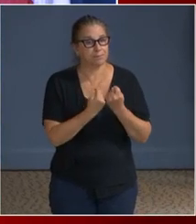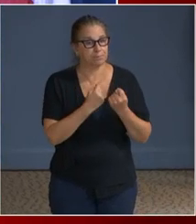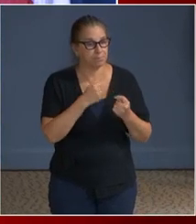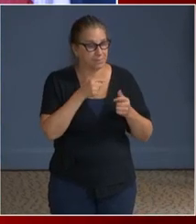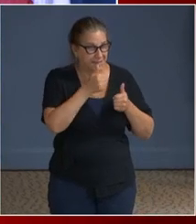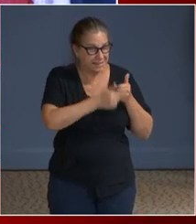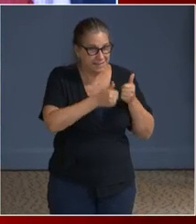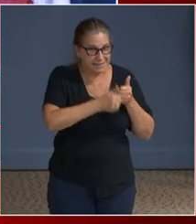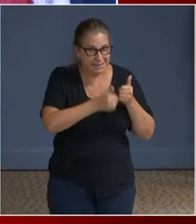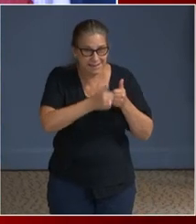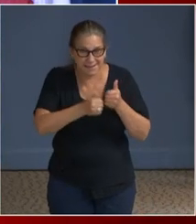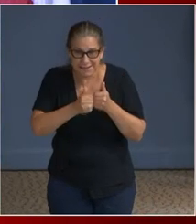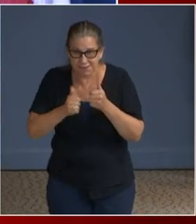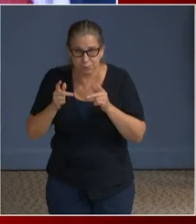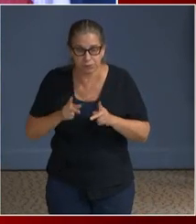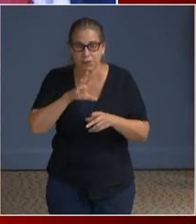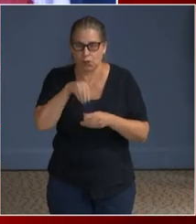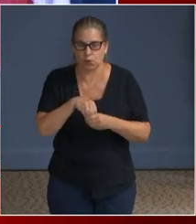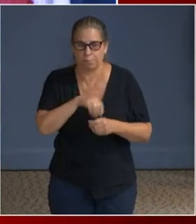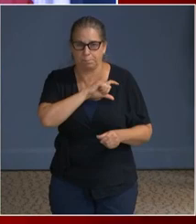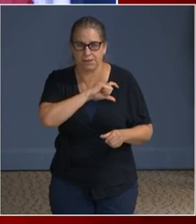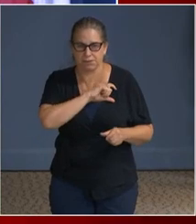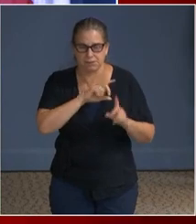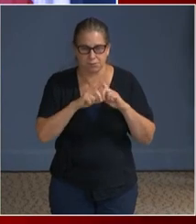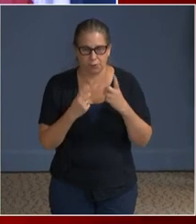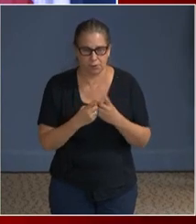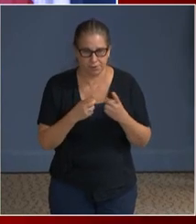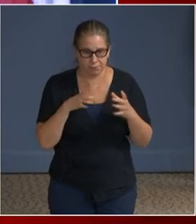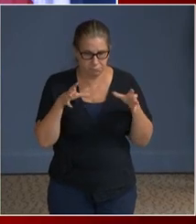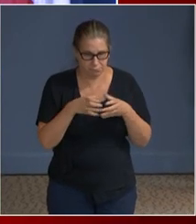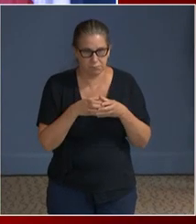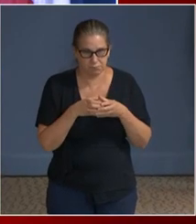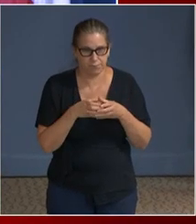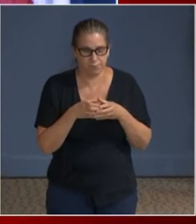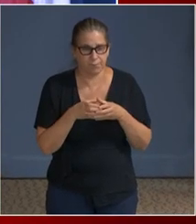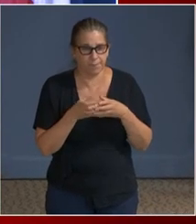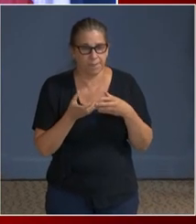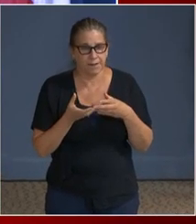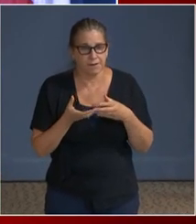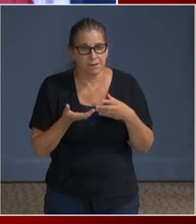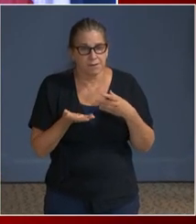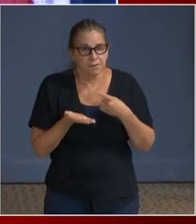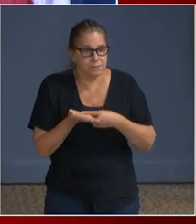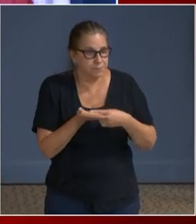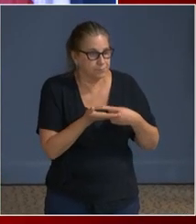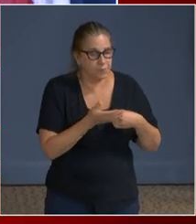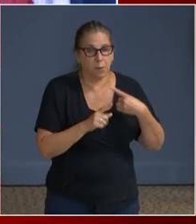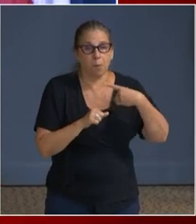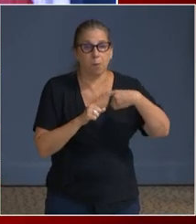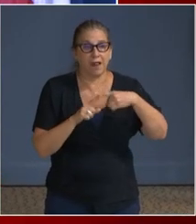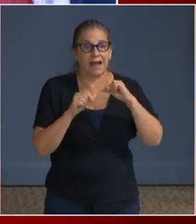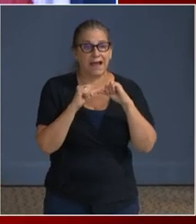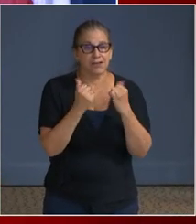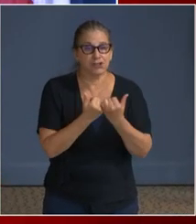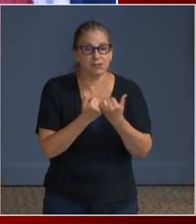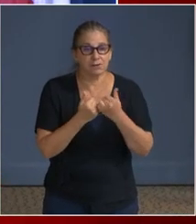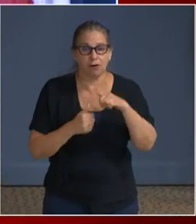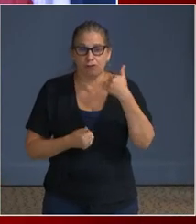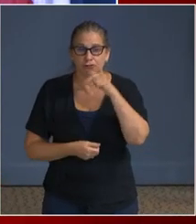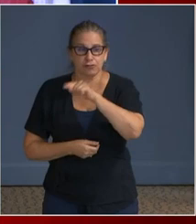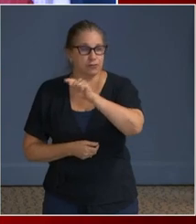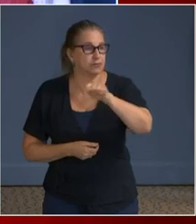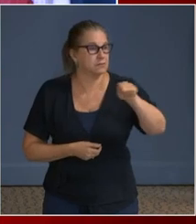the Office of Neighborhood Safety and Engagement, and every other agency is focused